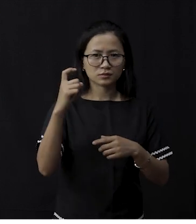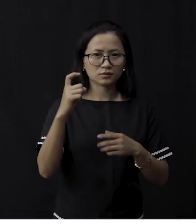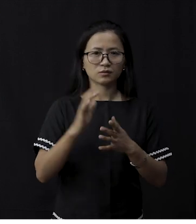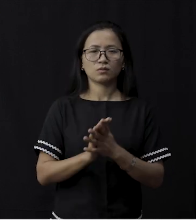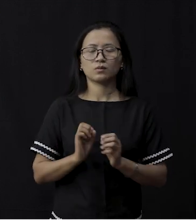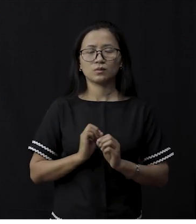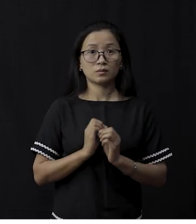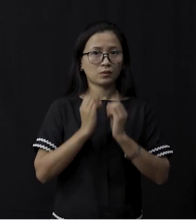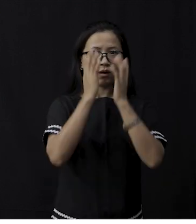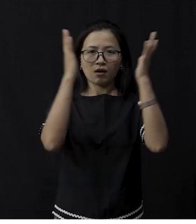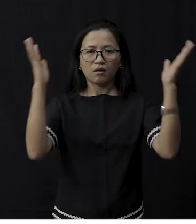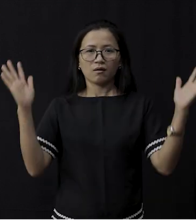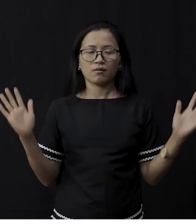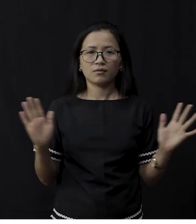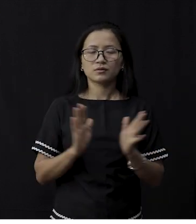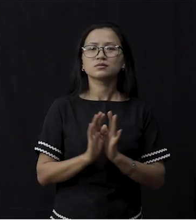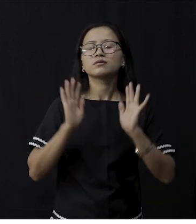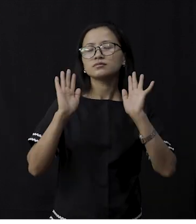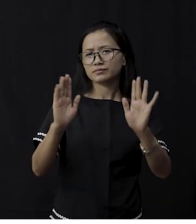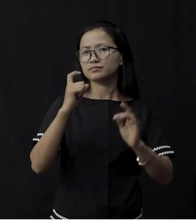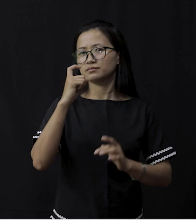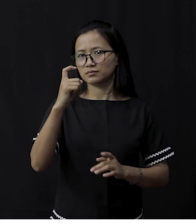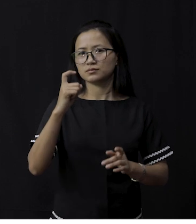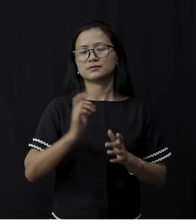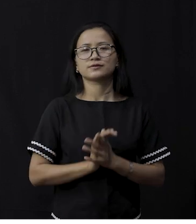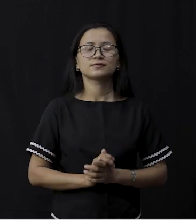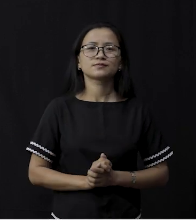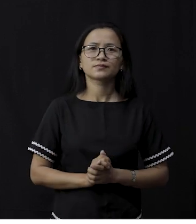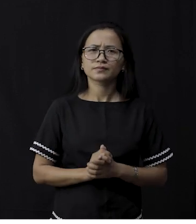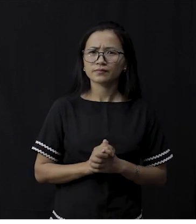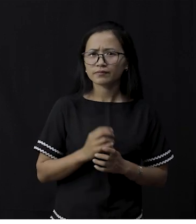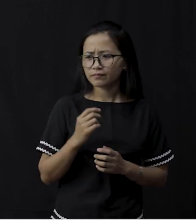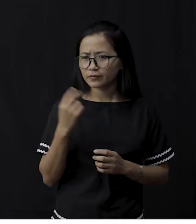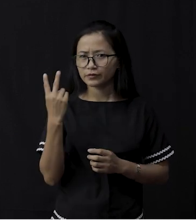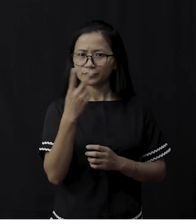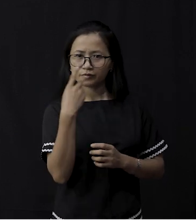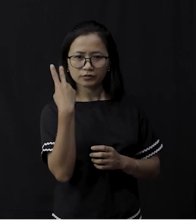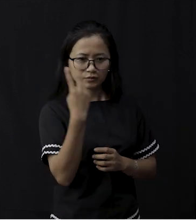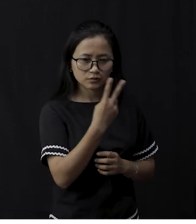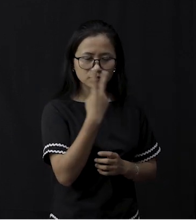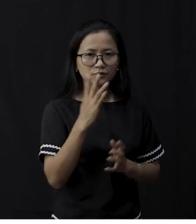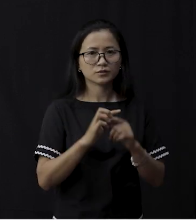7. Wow. So I have at least 7 and 8,